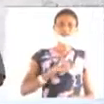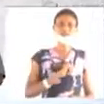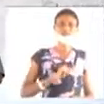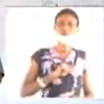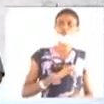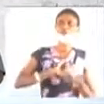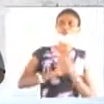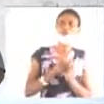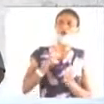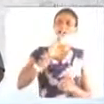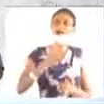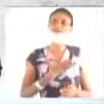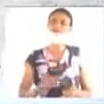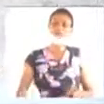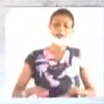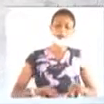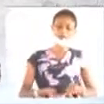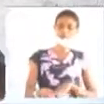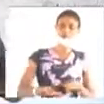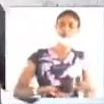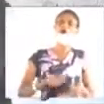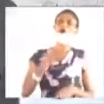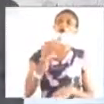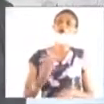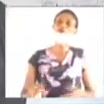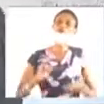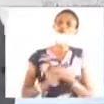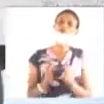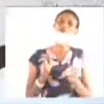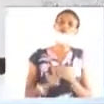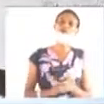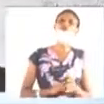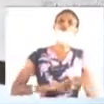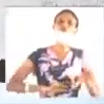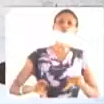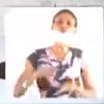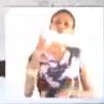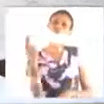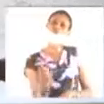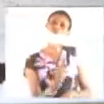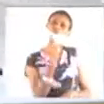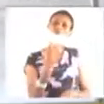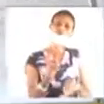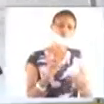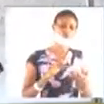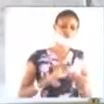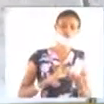We've seen people like that. They are under the influence of drug